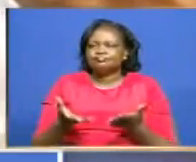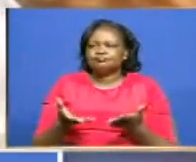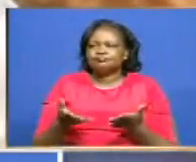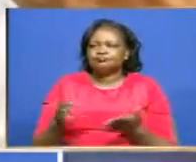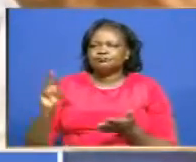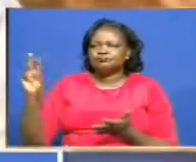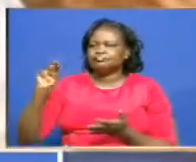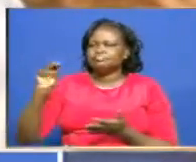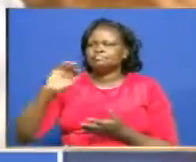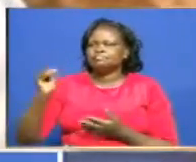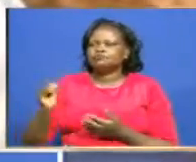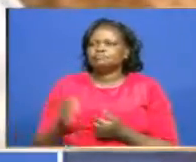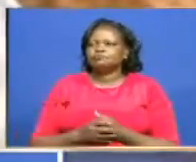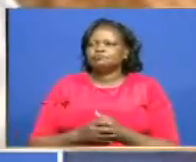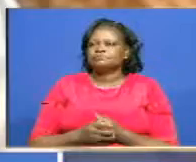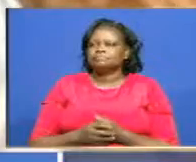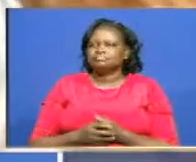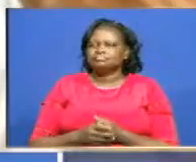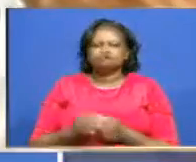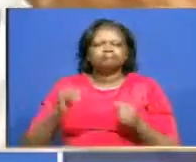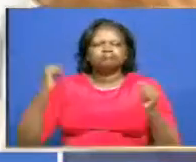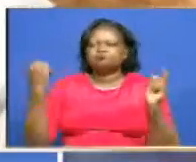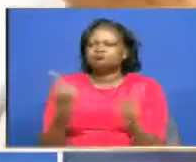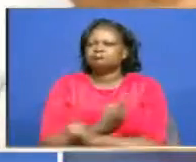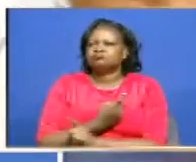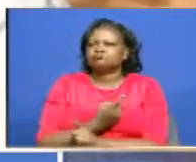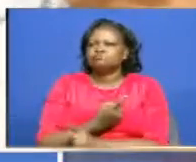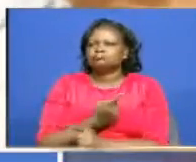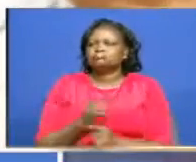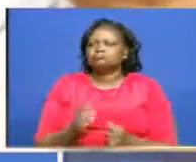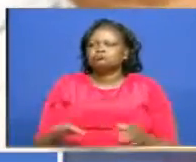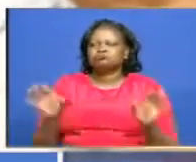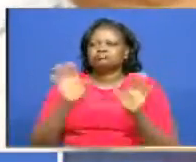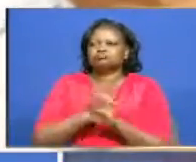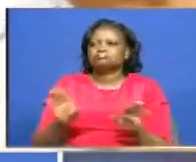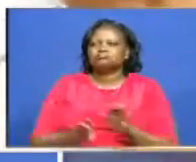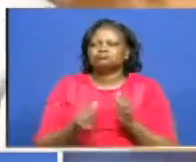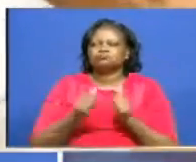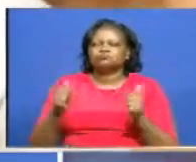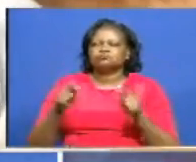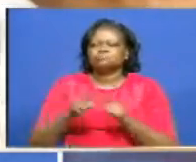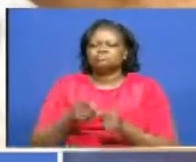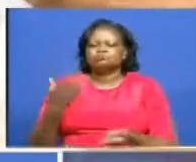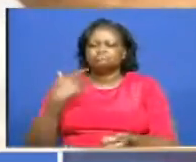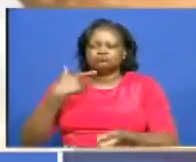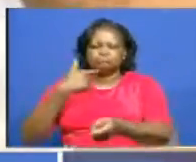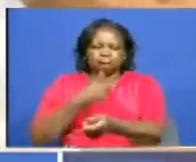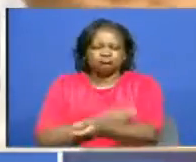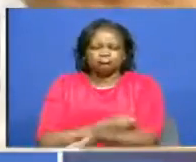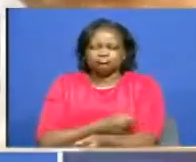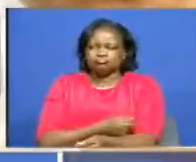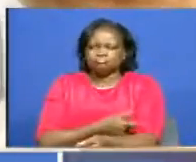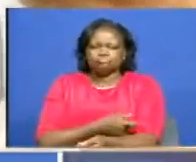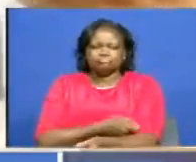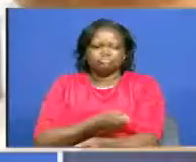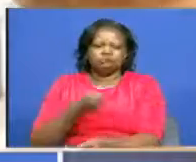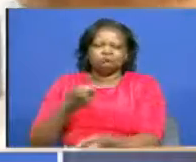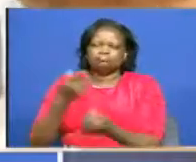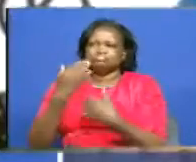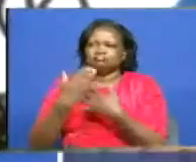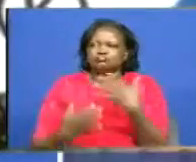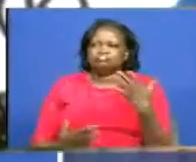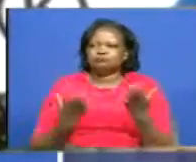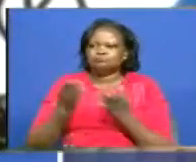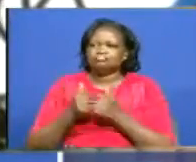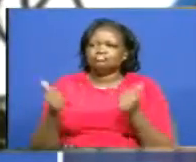Mandela County, the story is too different. Naona hata venye unaona nimetolewa damu na nimepatiwa na mshana na hudumiwa